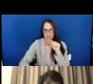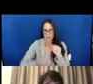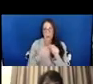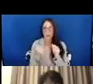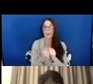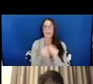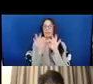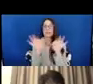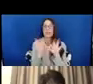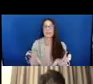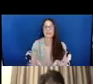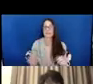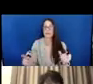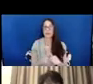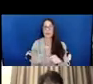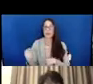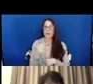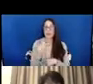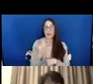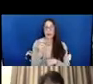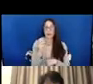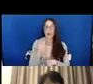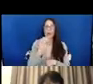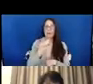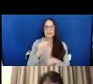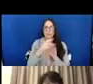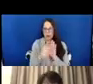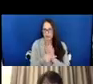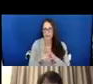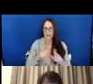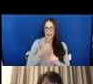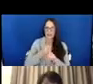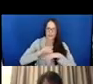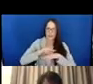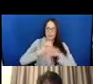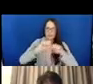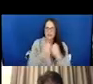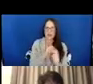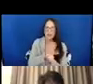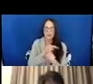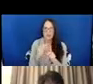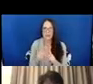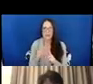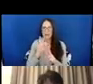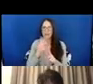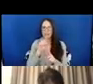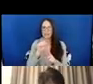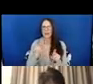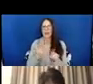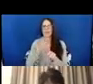The first arrow, SSA policy shapes society's perception of disability identity